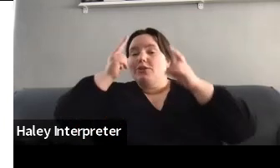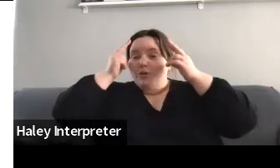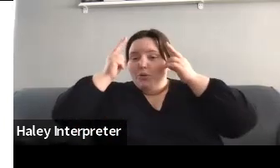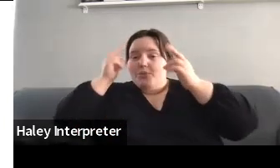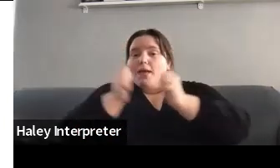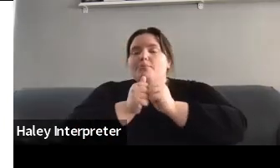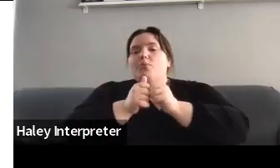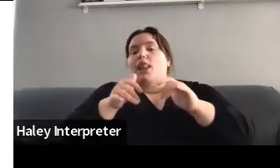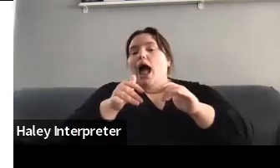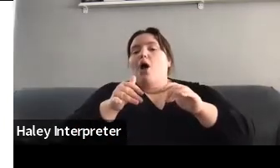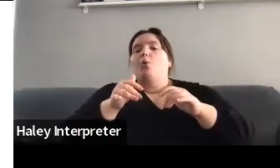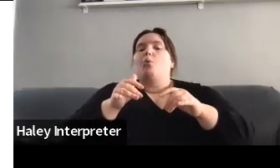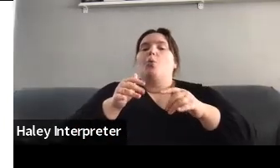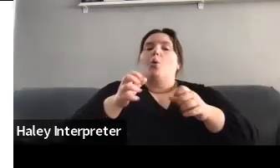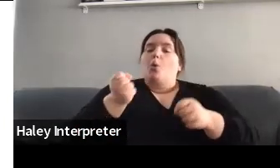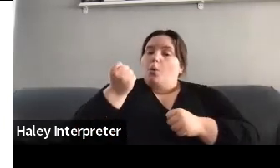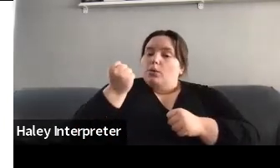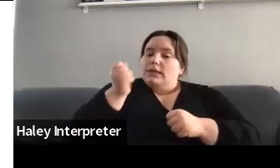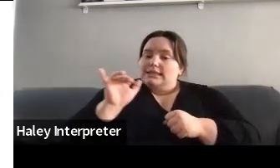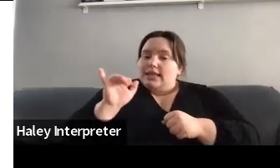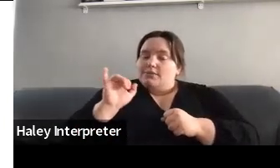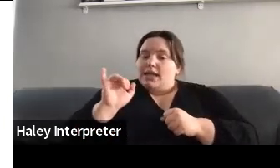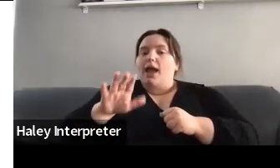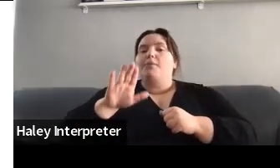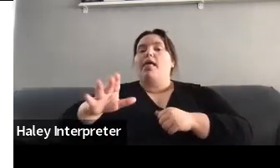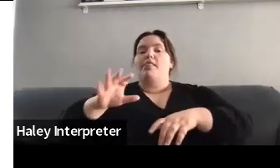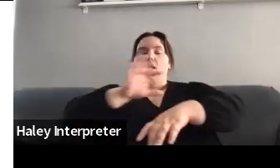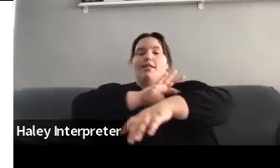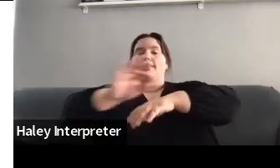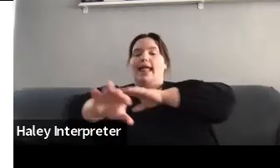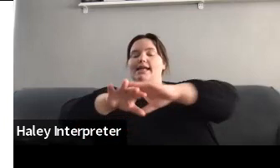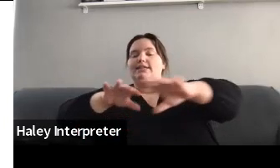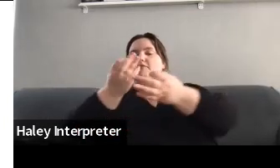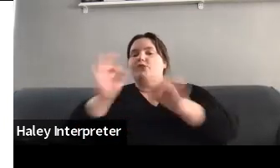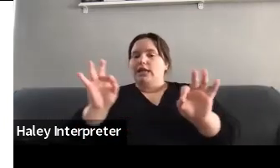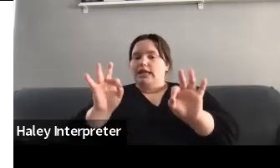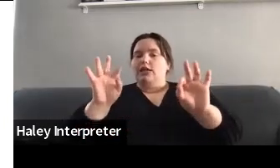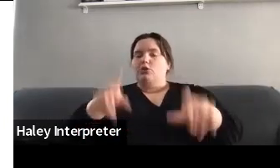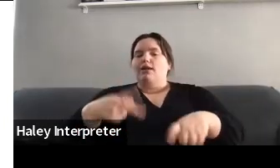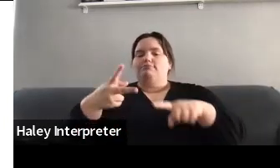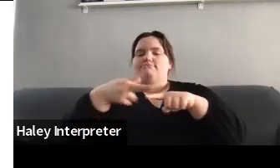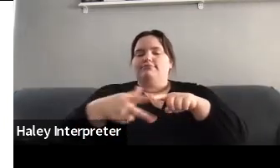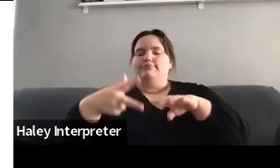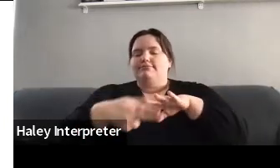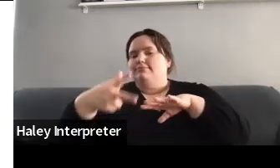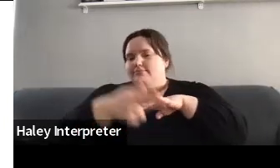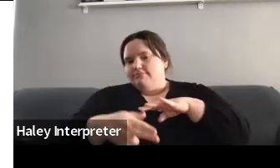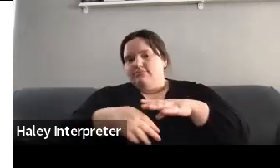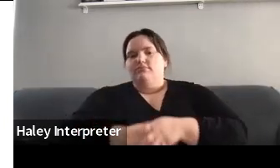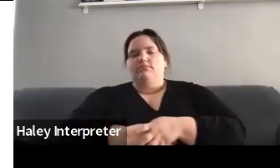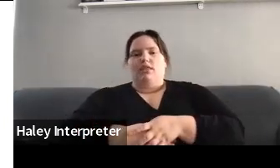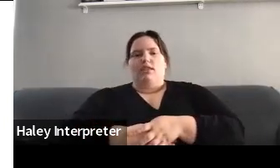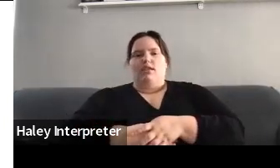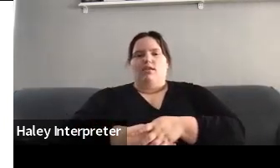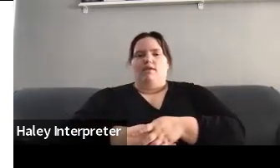to hold them, and also keeps all of their limbs free for clipping nails. Pet stairs can